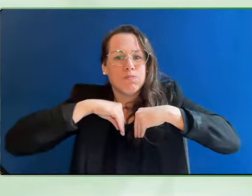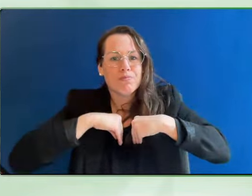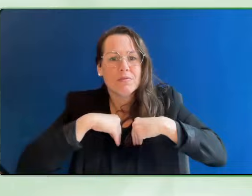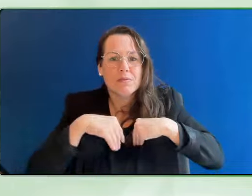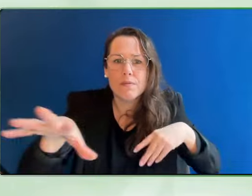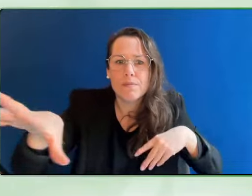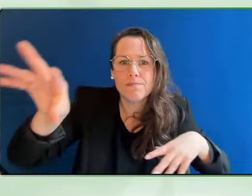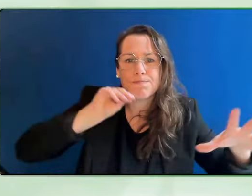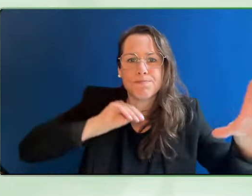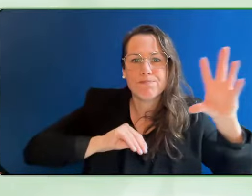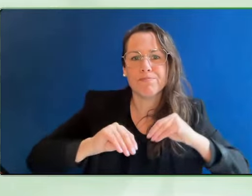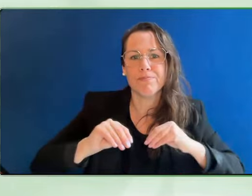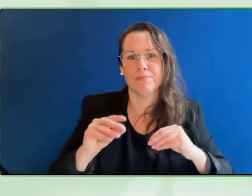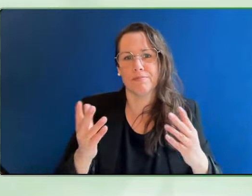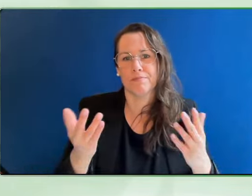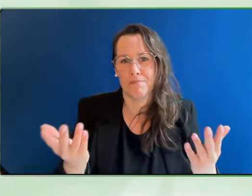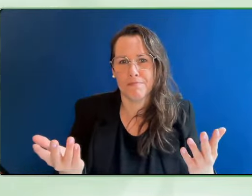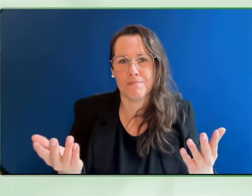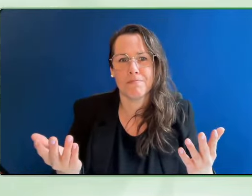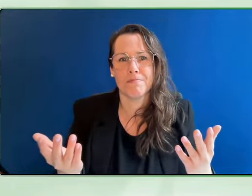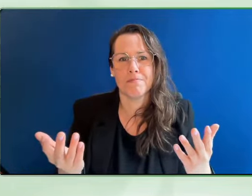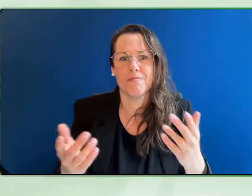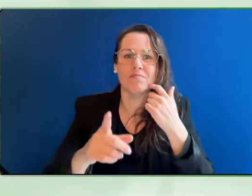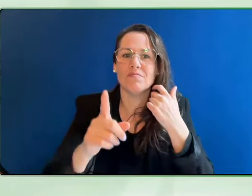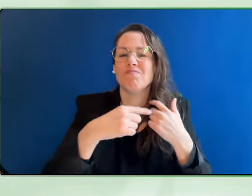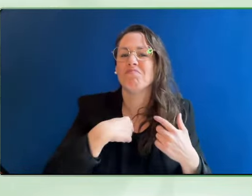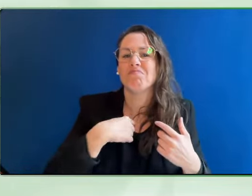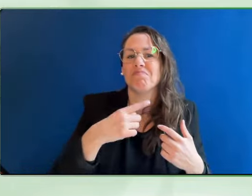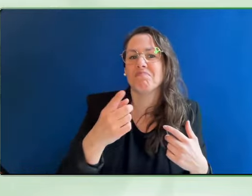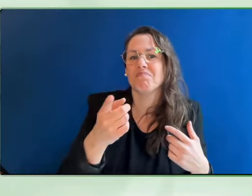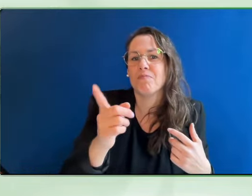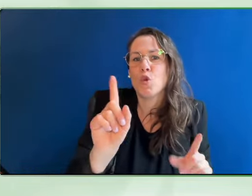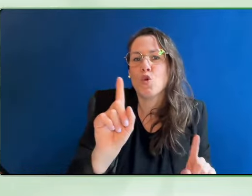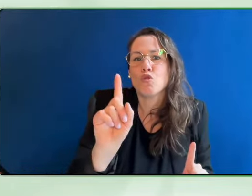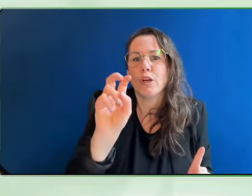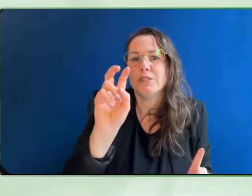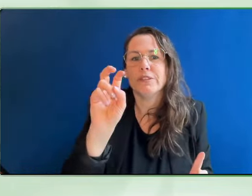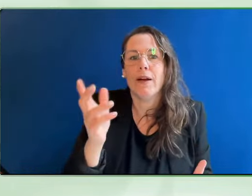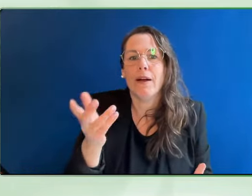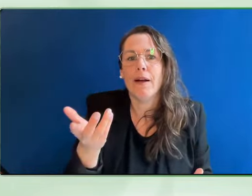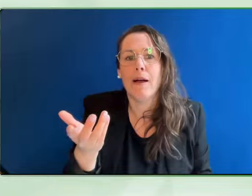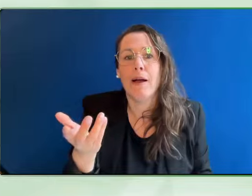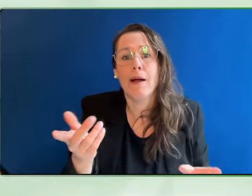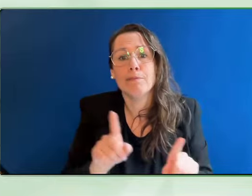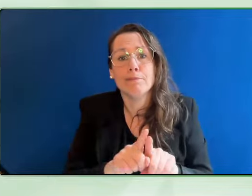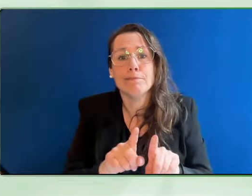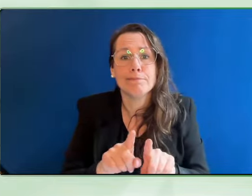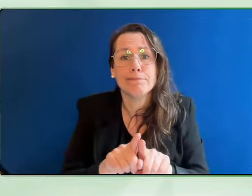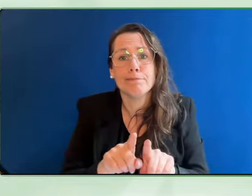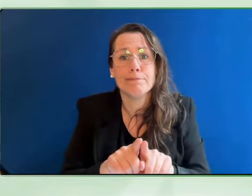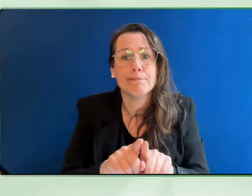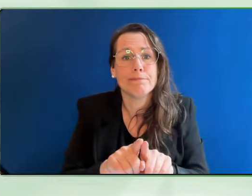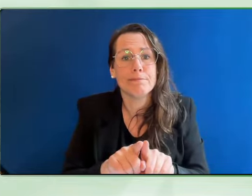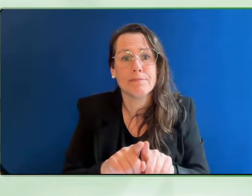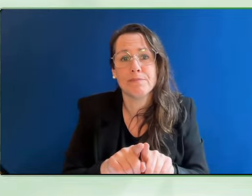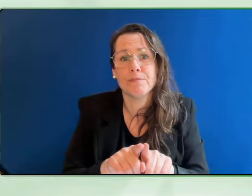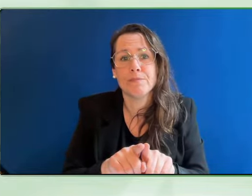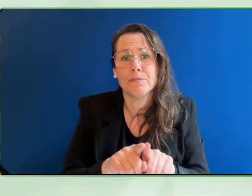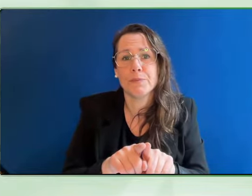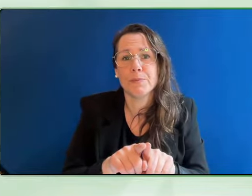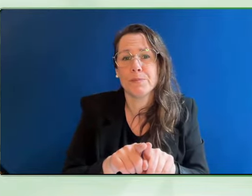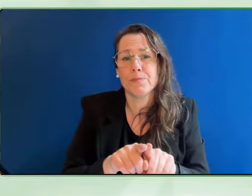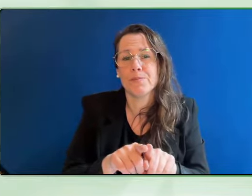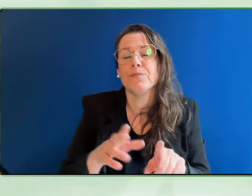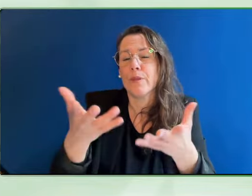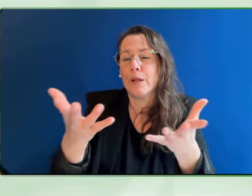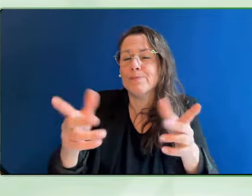People with disabilities and people without disabilities, dealing with arts is just it's a really big